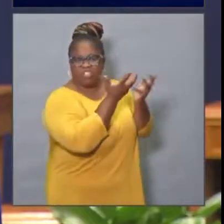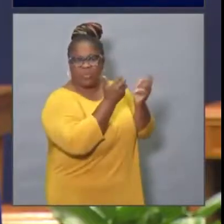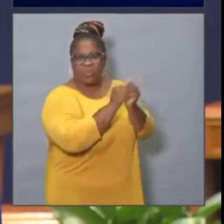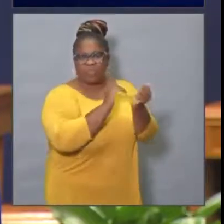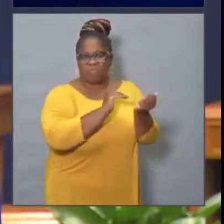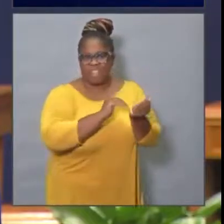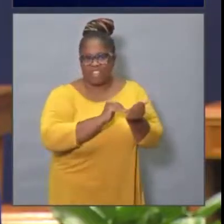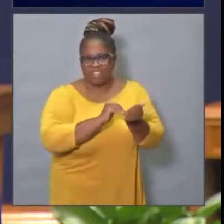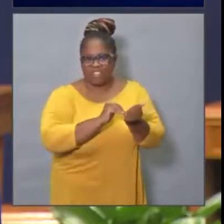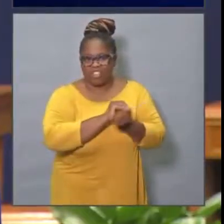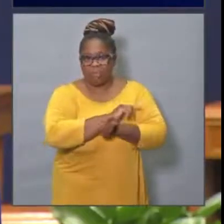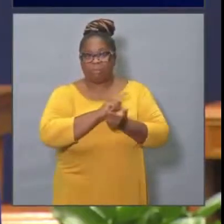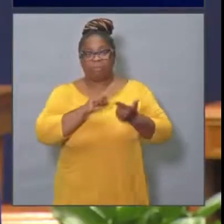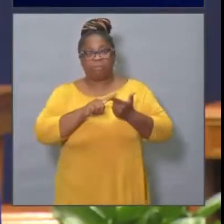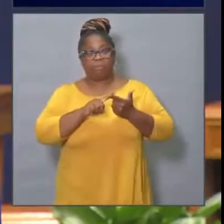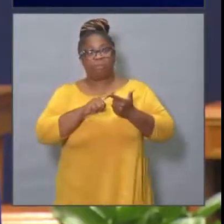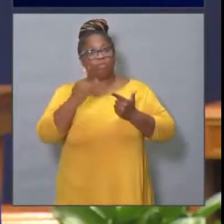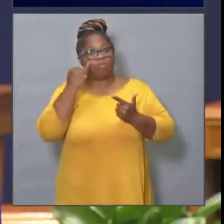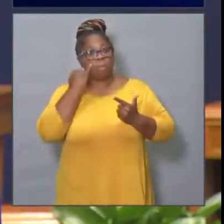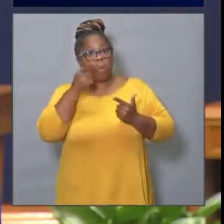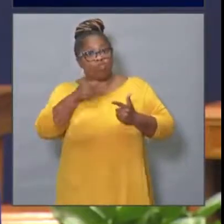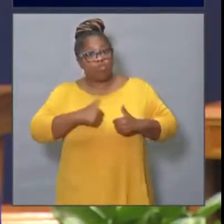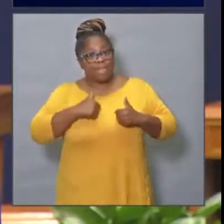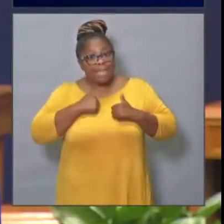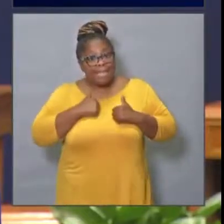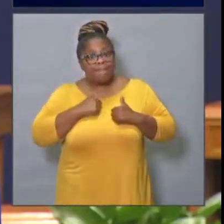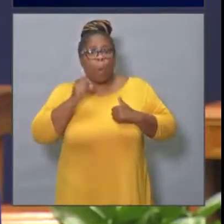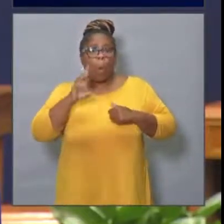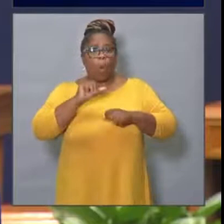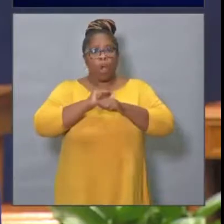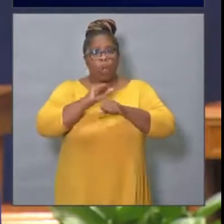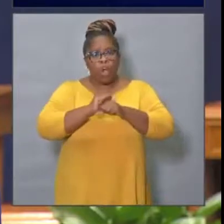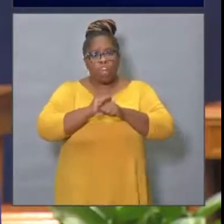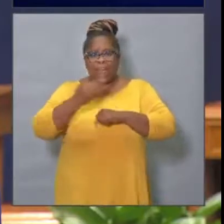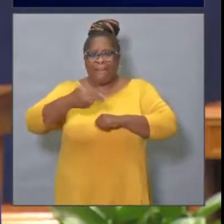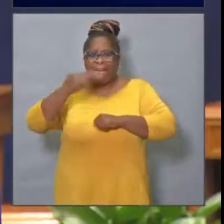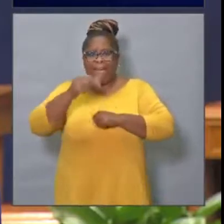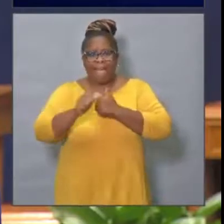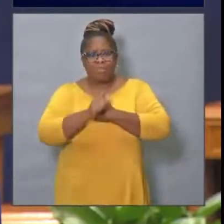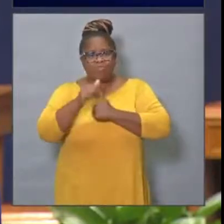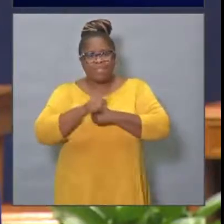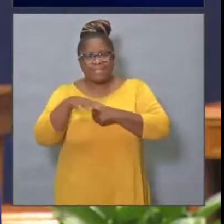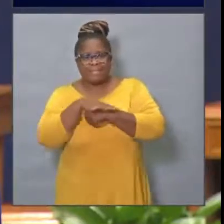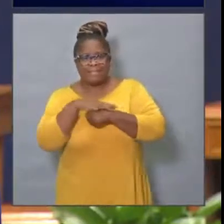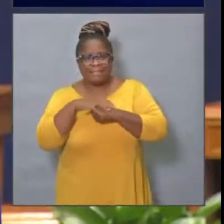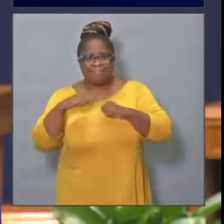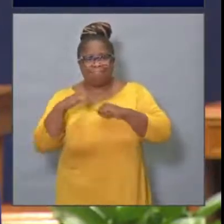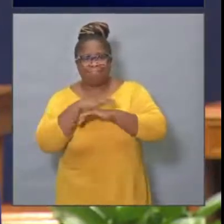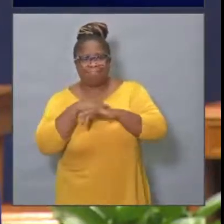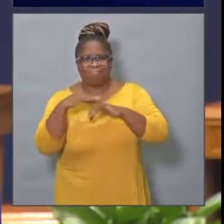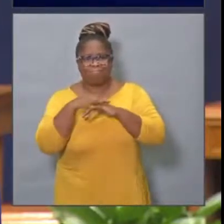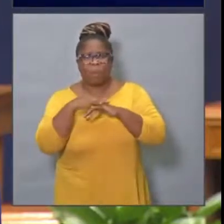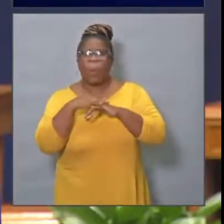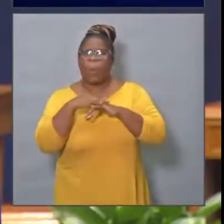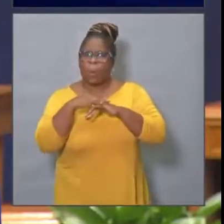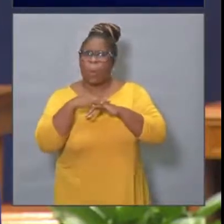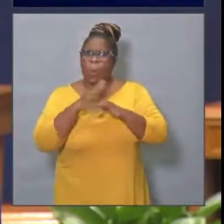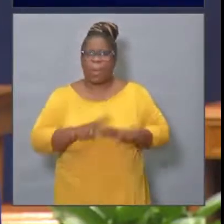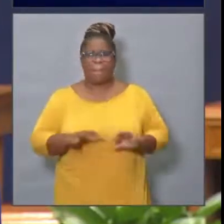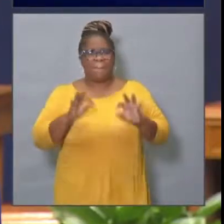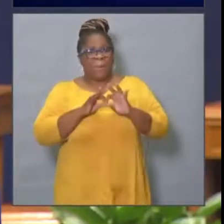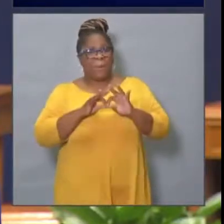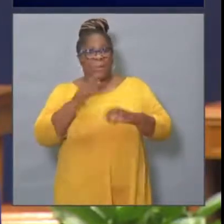provider. Second, people who live or work in high-risk congregate settings. Testing is key in these settings because the risk